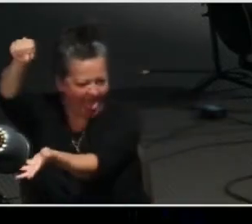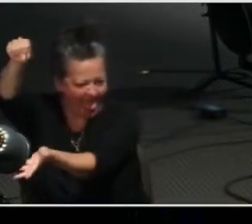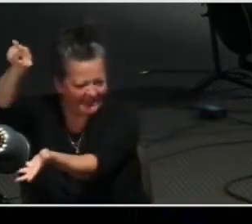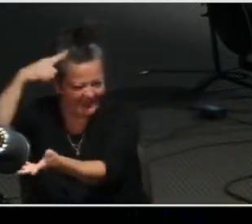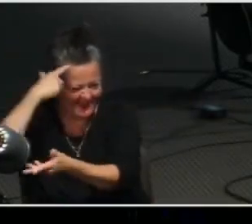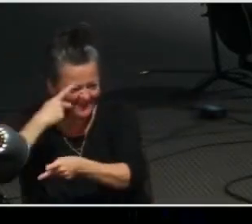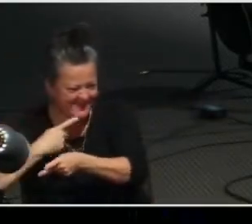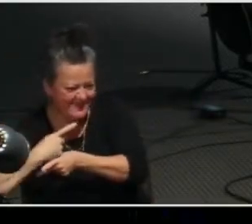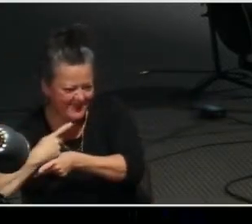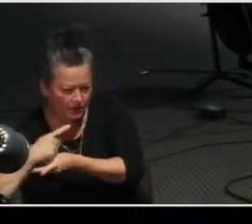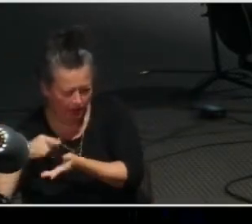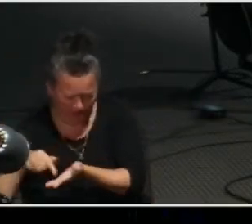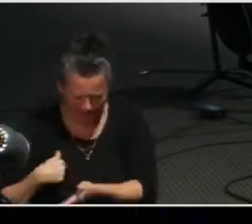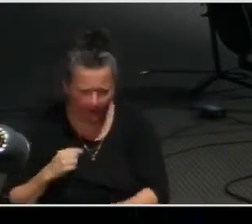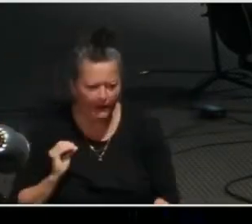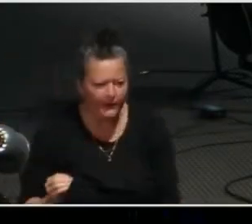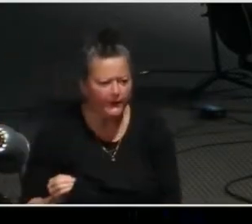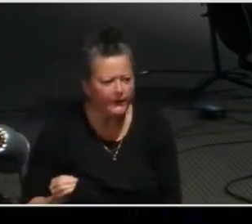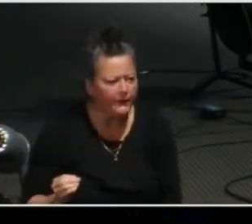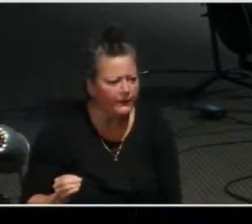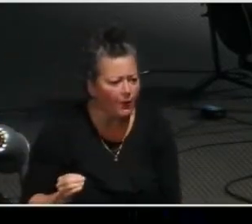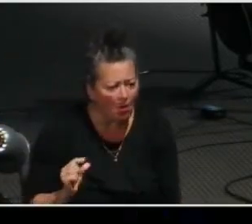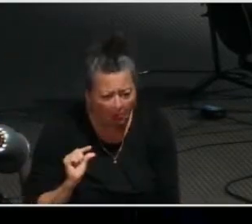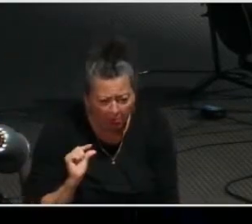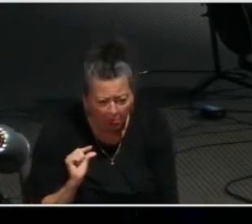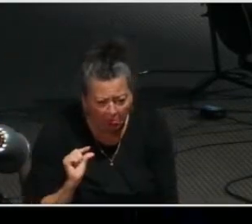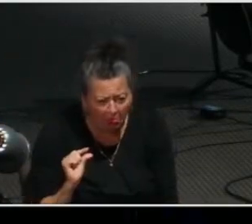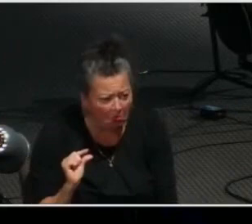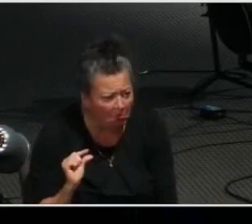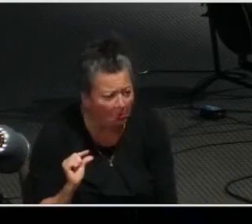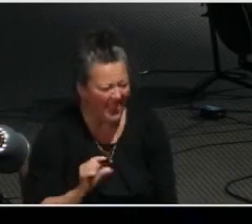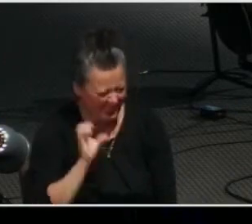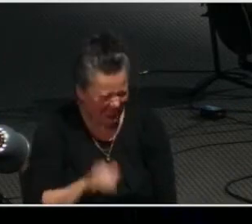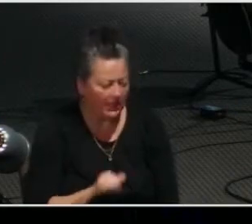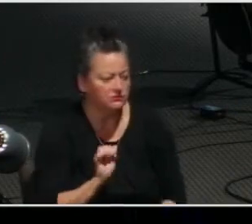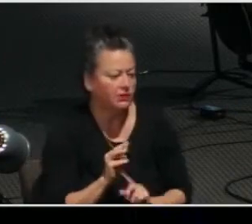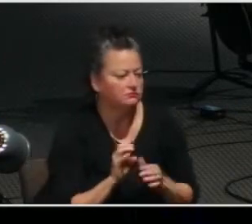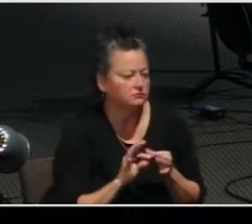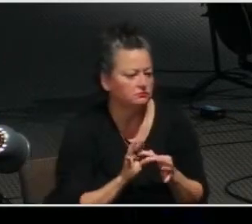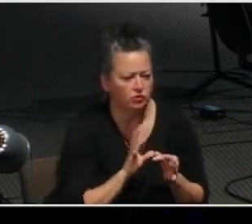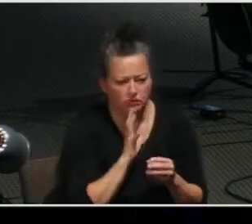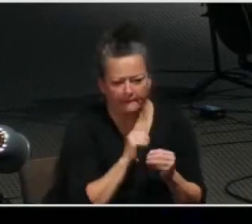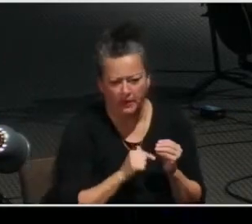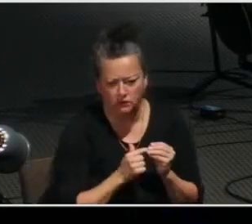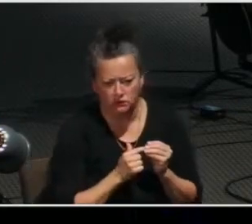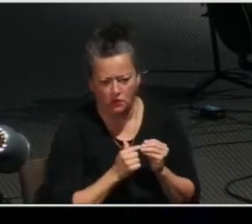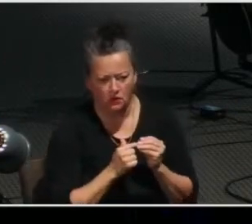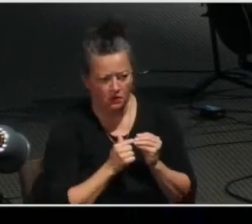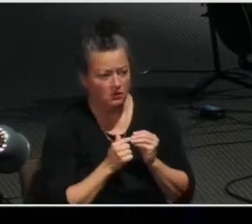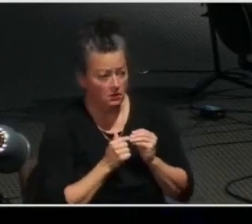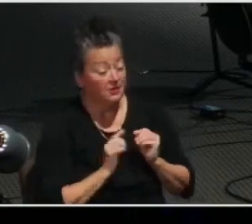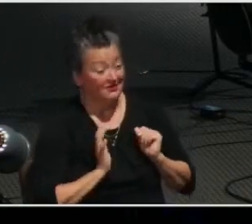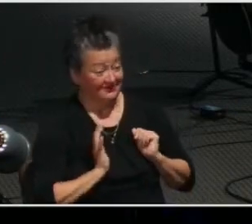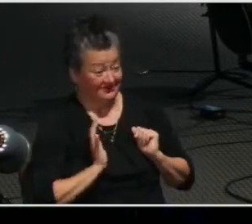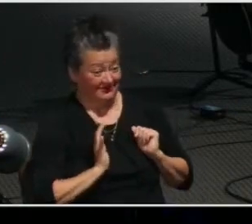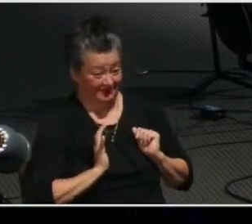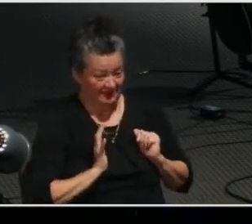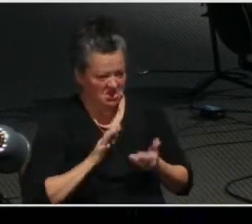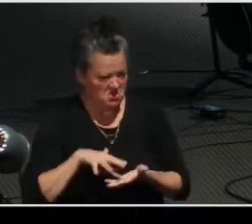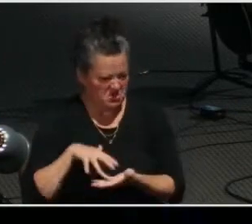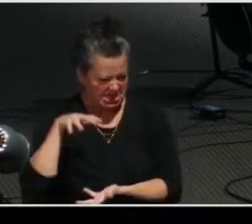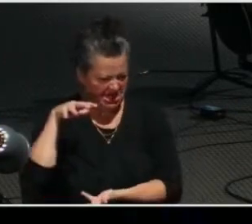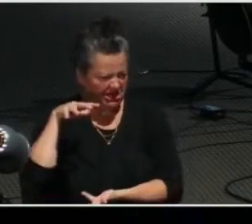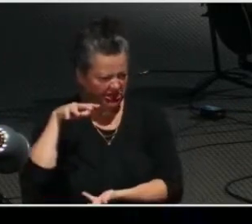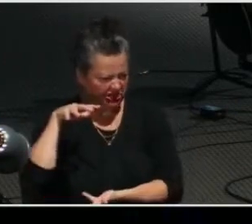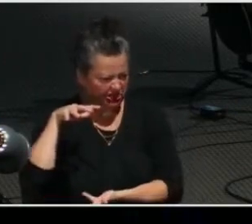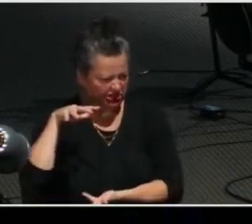James addresses. He speaks to these rich landowners, yet it's very unlikely that they would